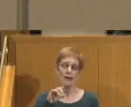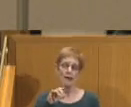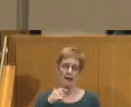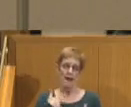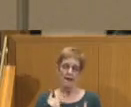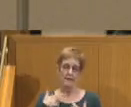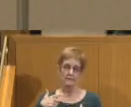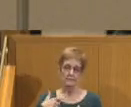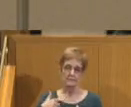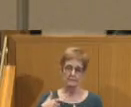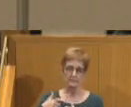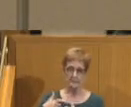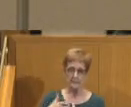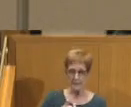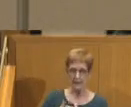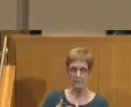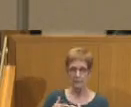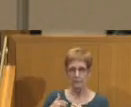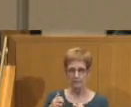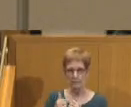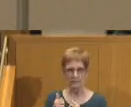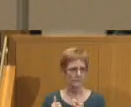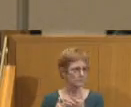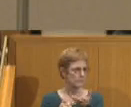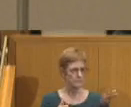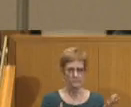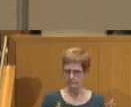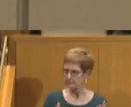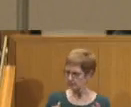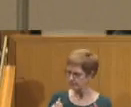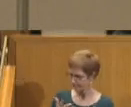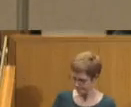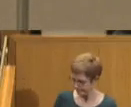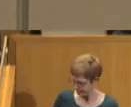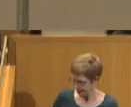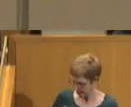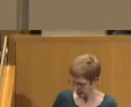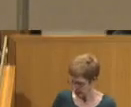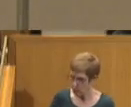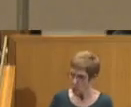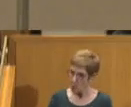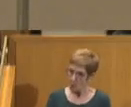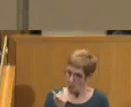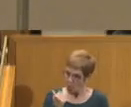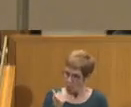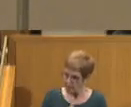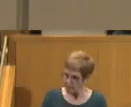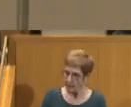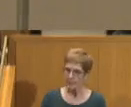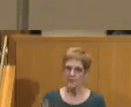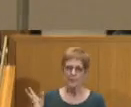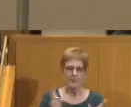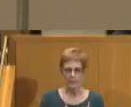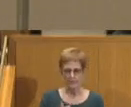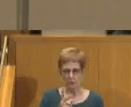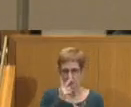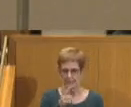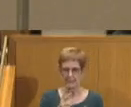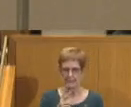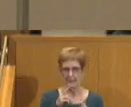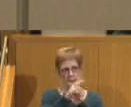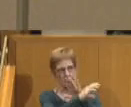what makes this city great, and I'm honored to represent you all. So, and then lastly to my colleagues on council, because as